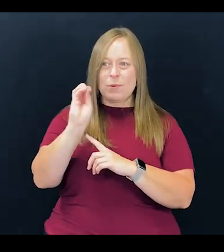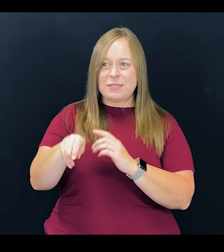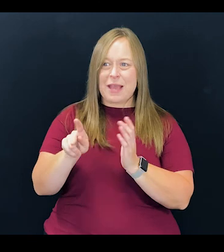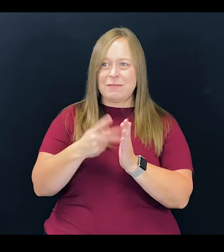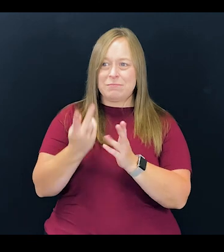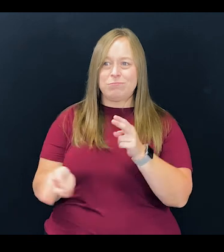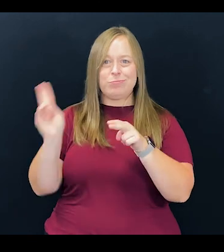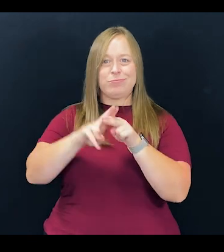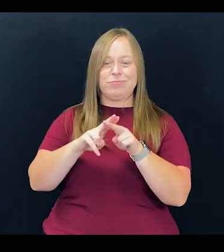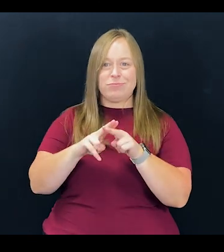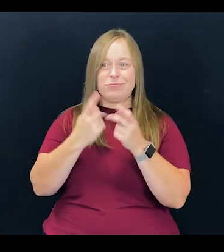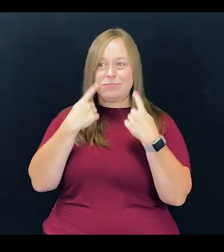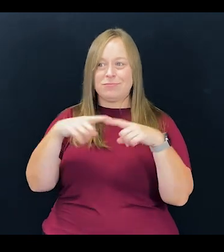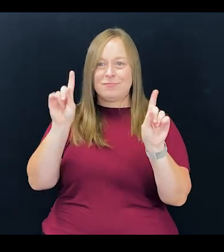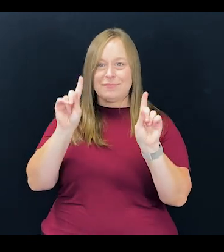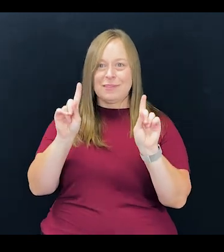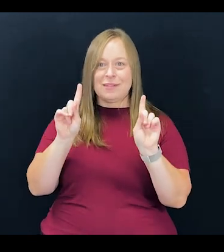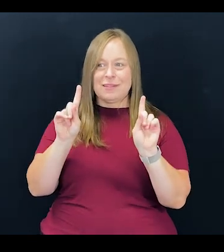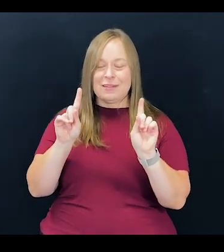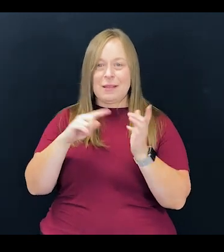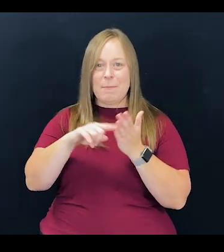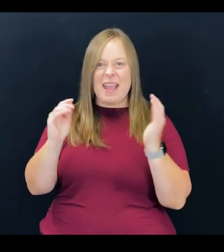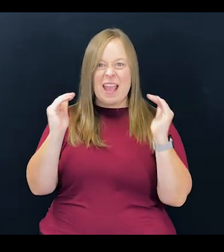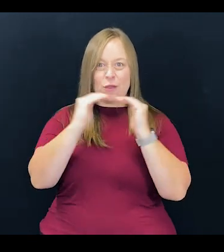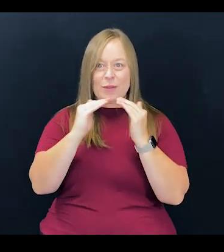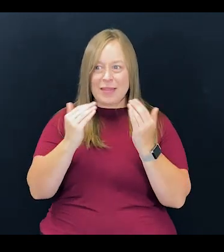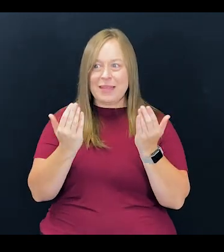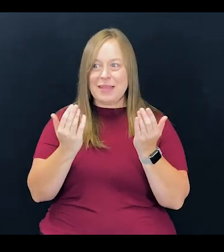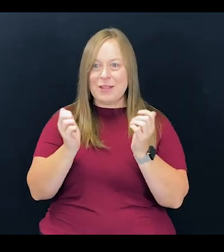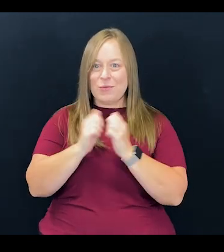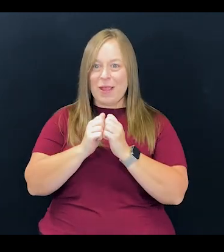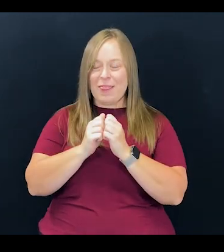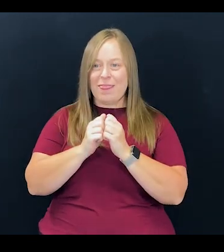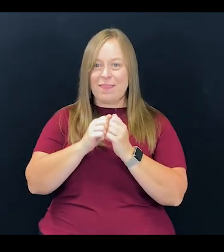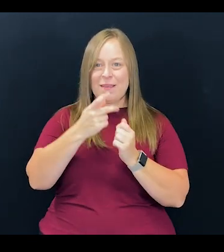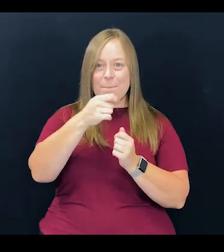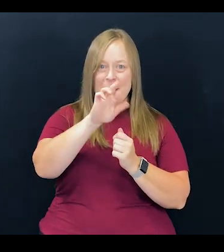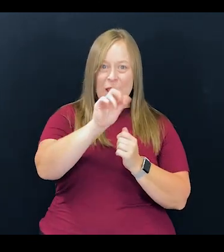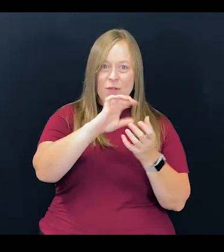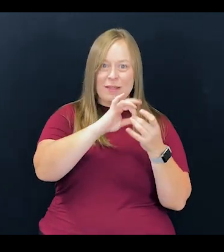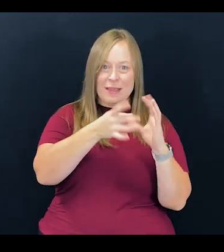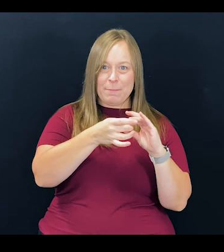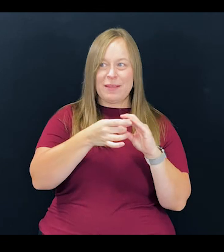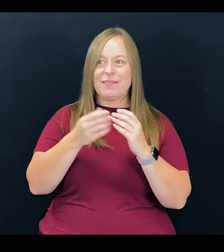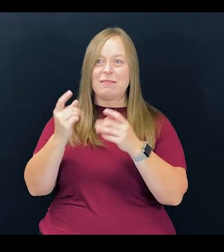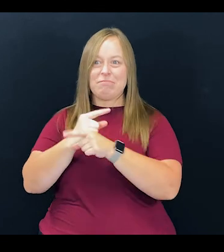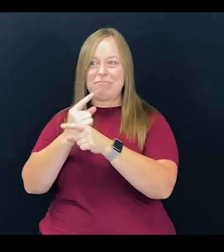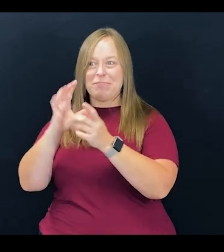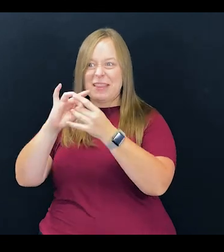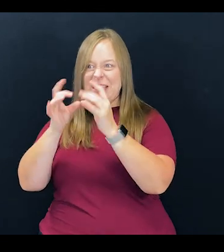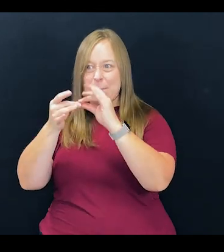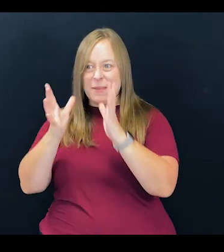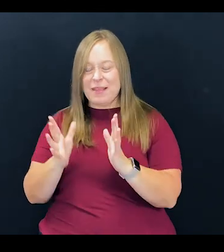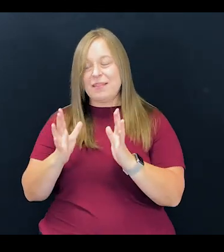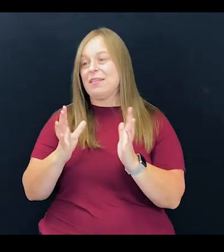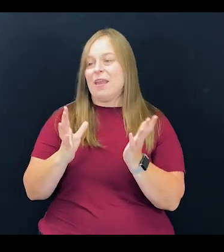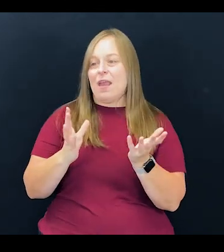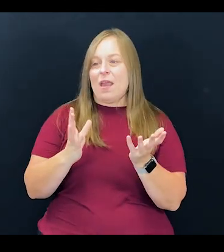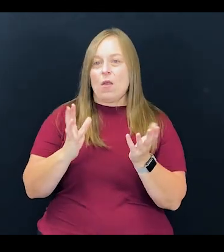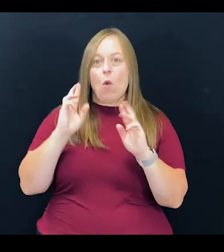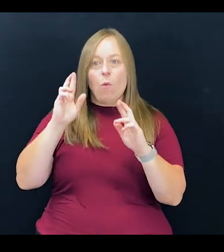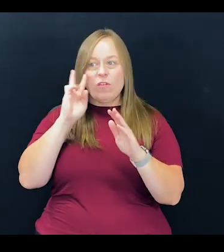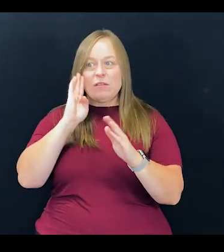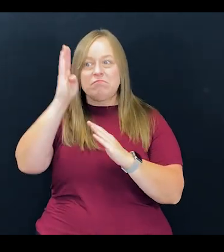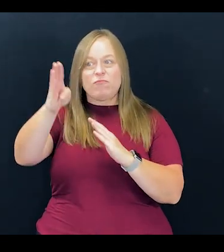nearly 400% increase was made in order to have pay equity with the Paralympians and the Olympians.